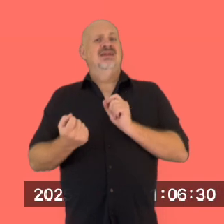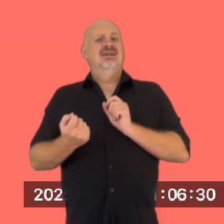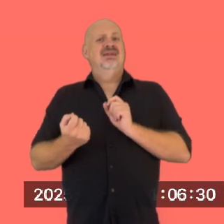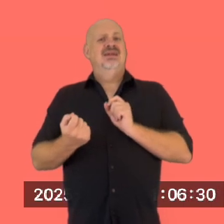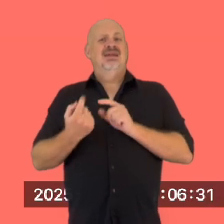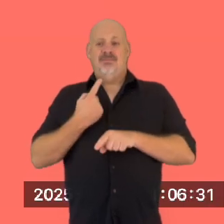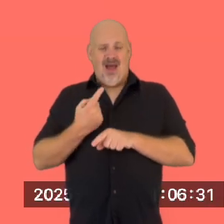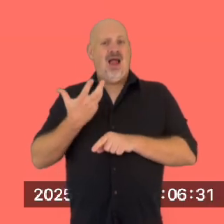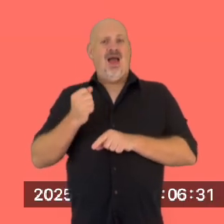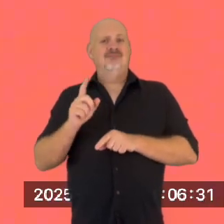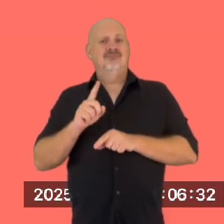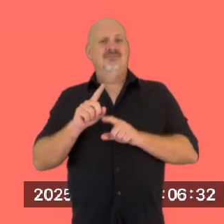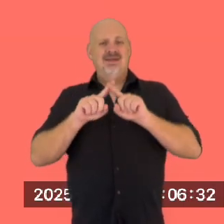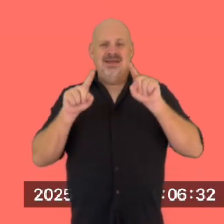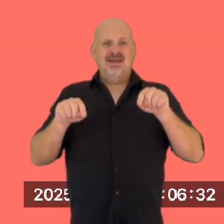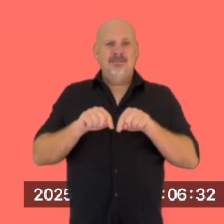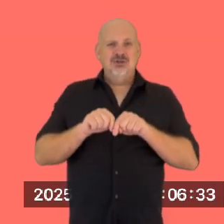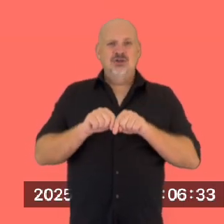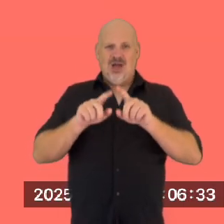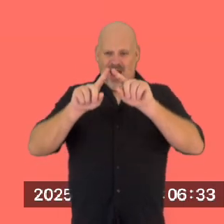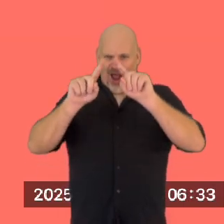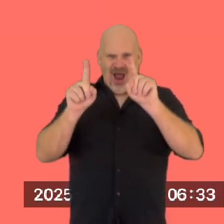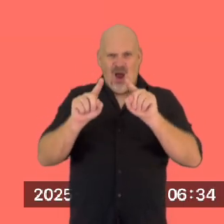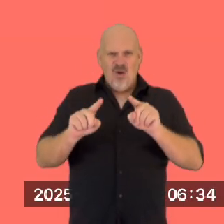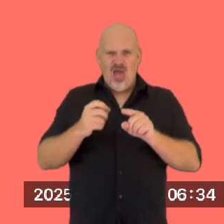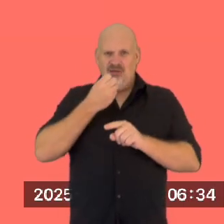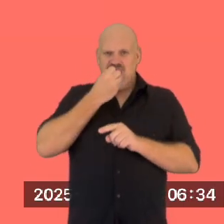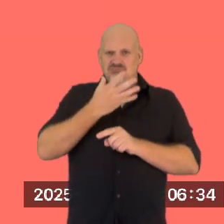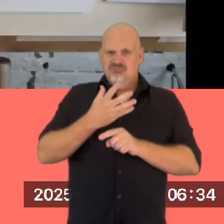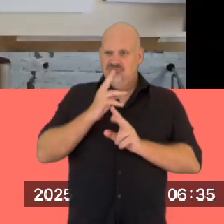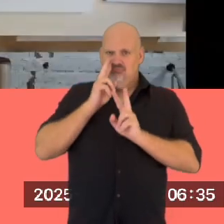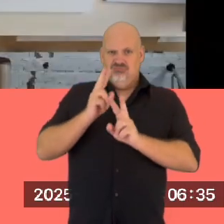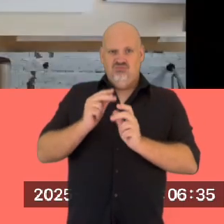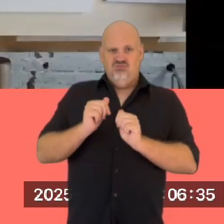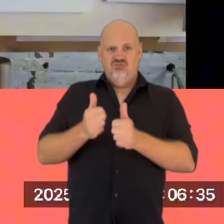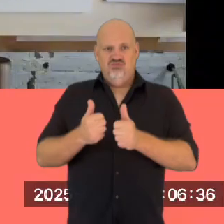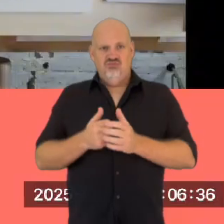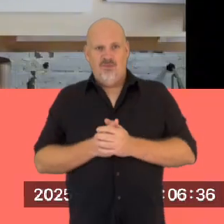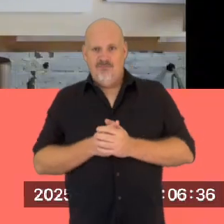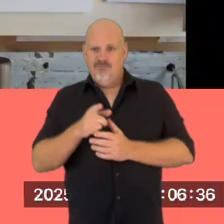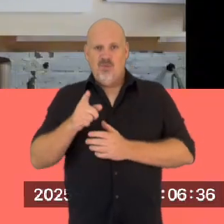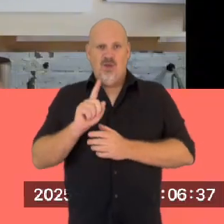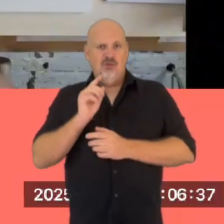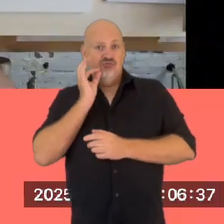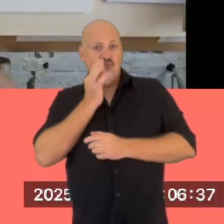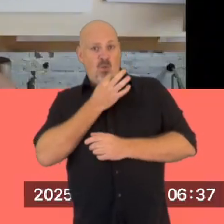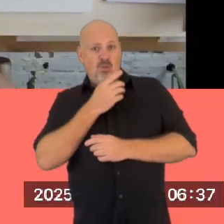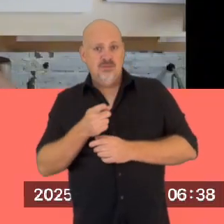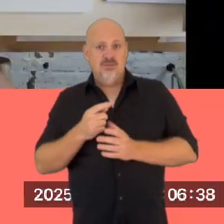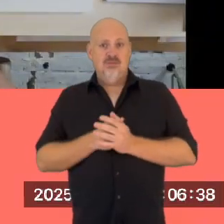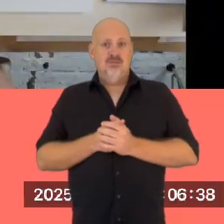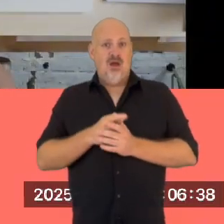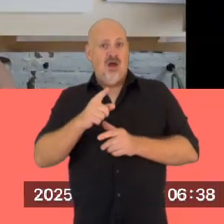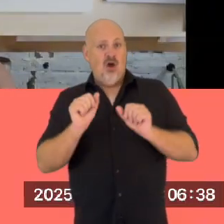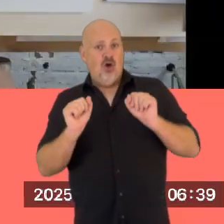been an email gone through with some images and good outlines to look at from the beginning of